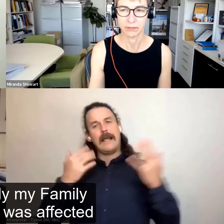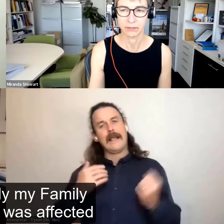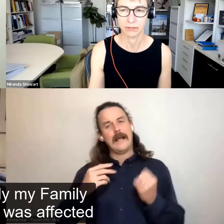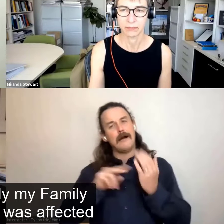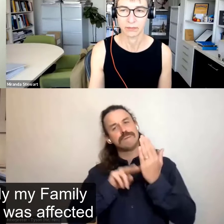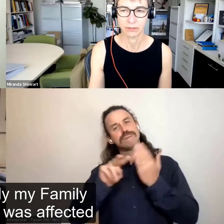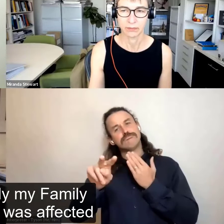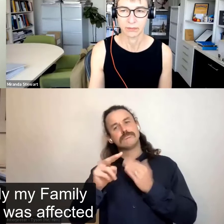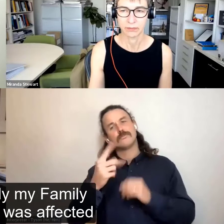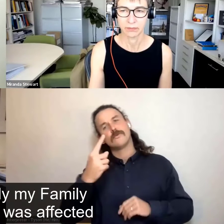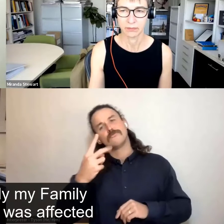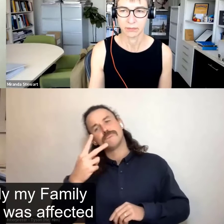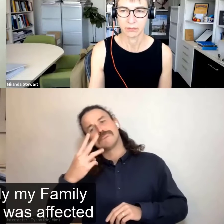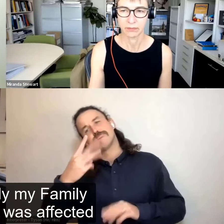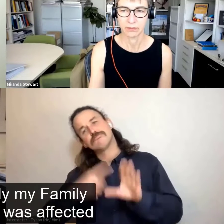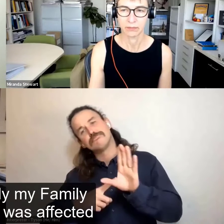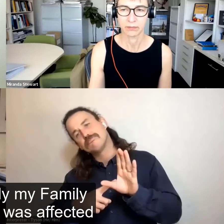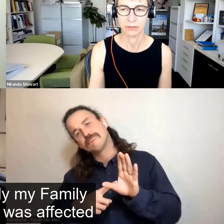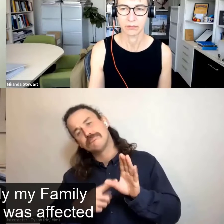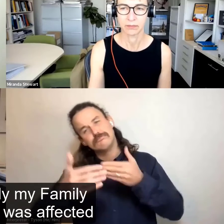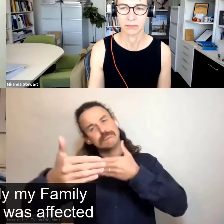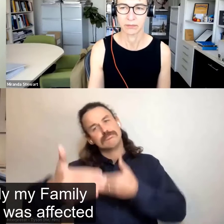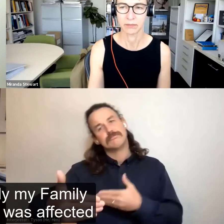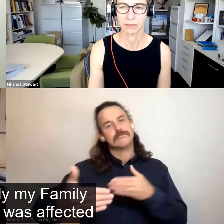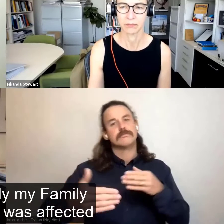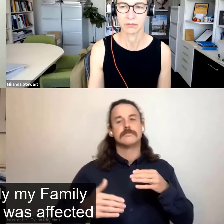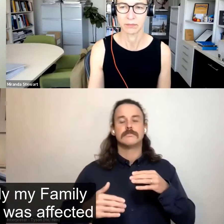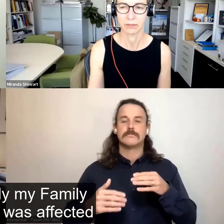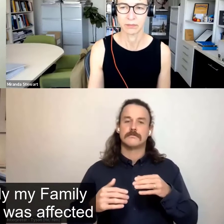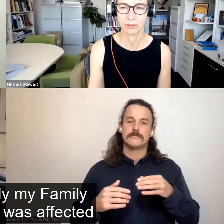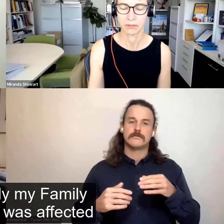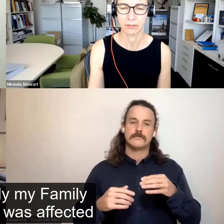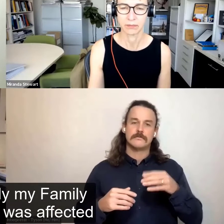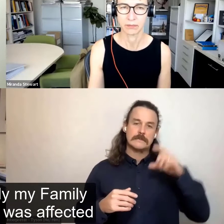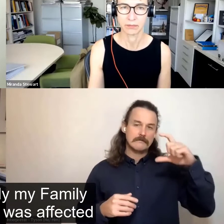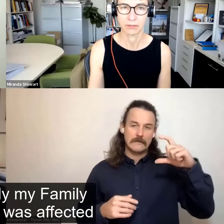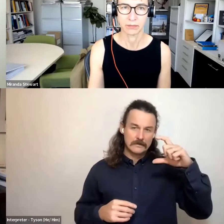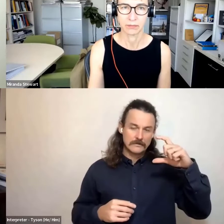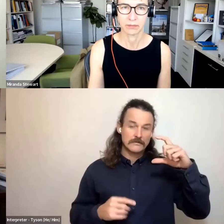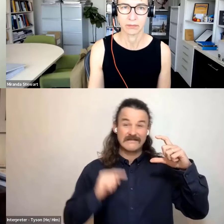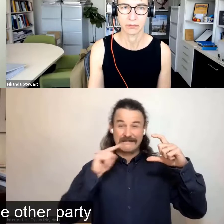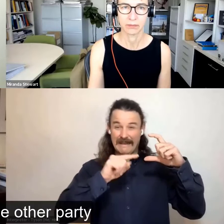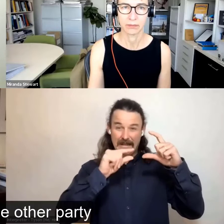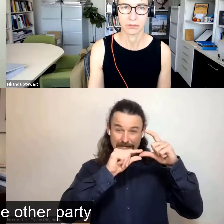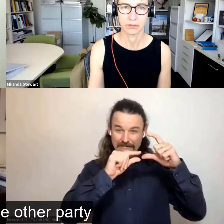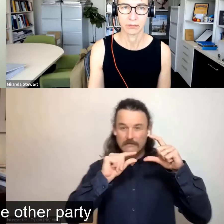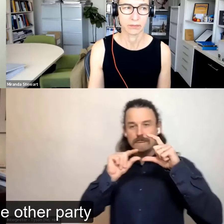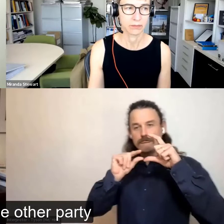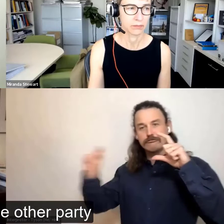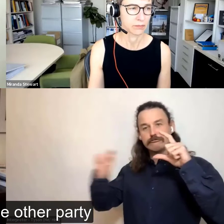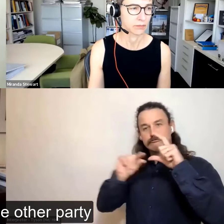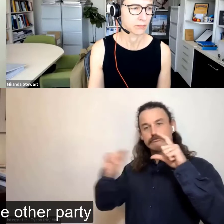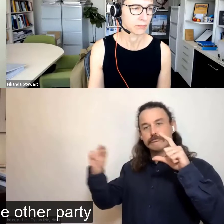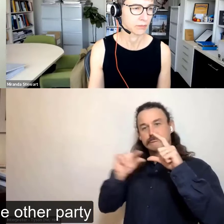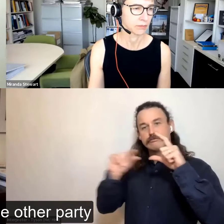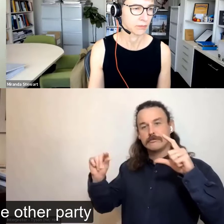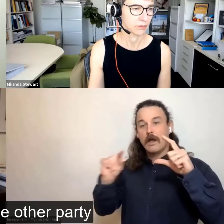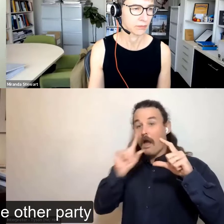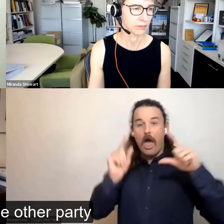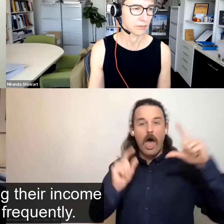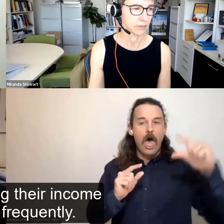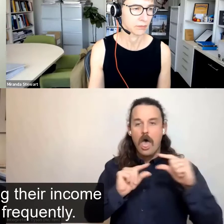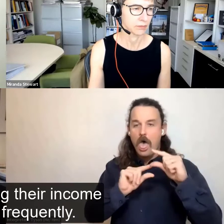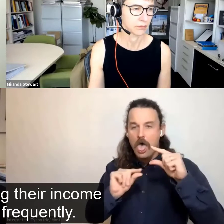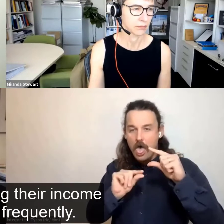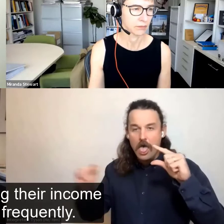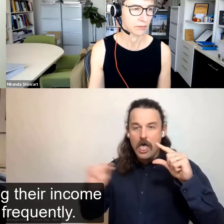pay. So certainly my family tax benefit was affected because the other